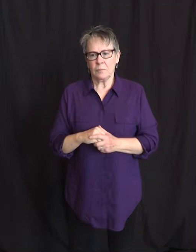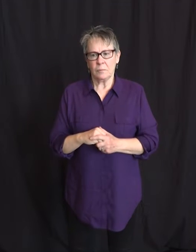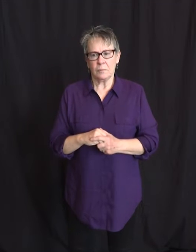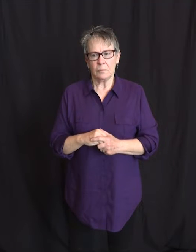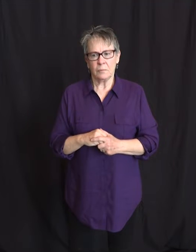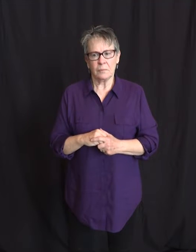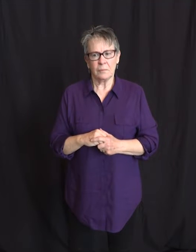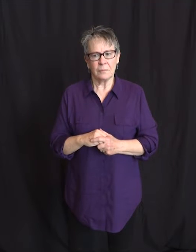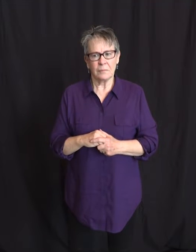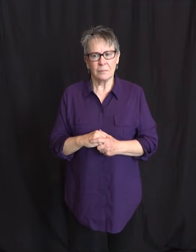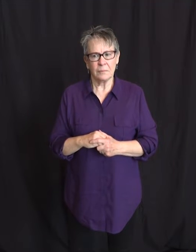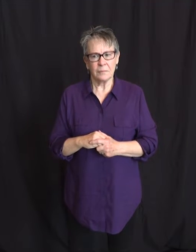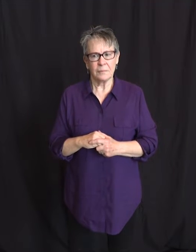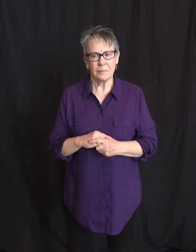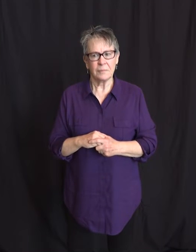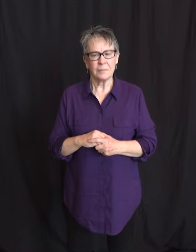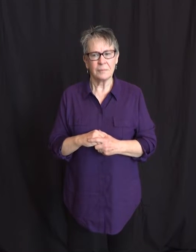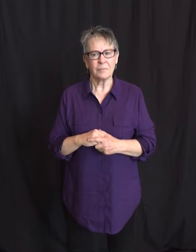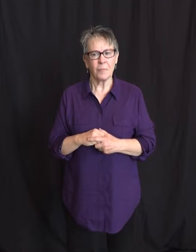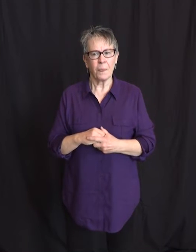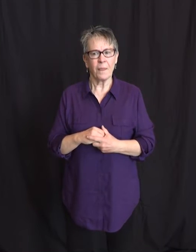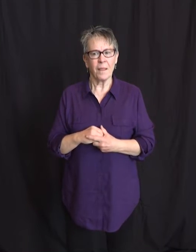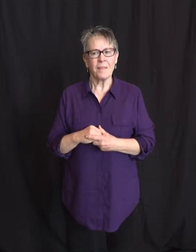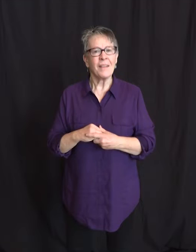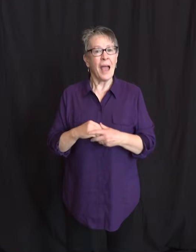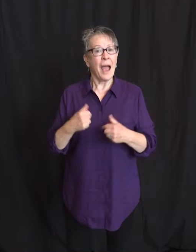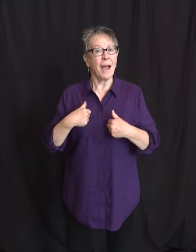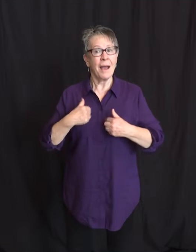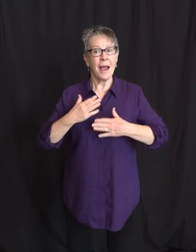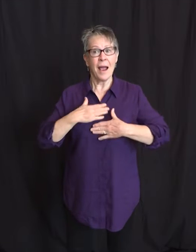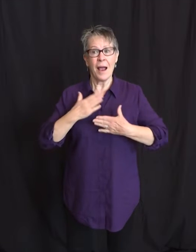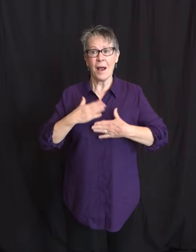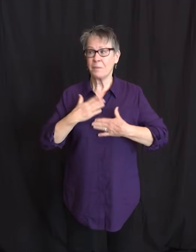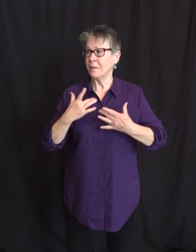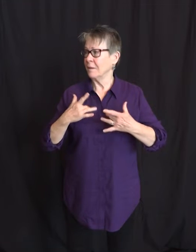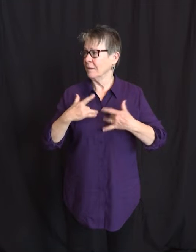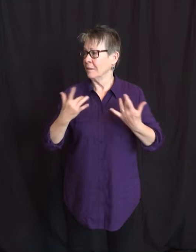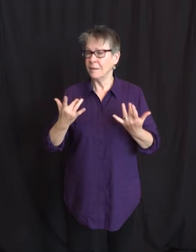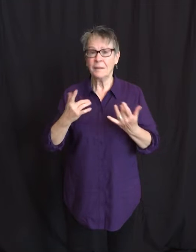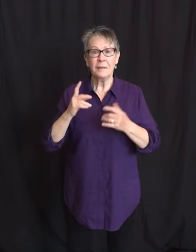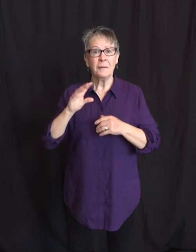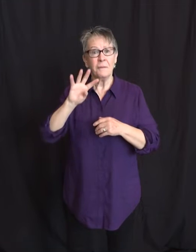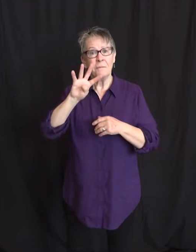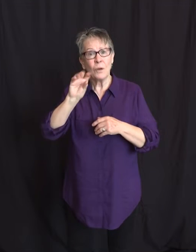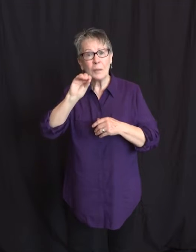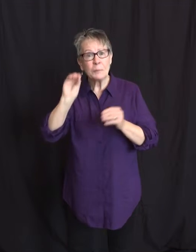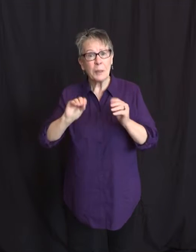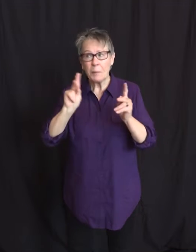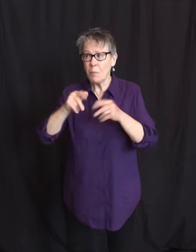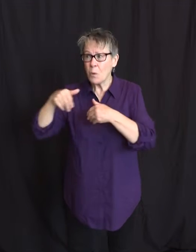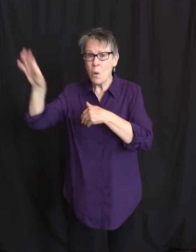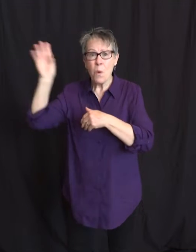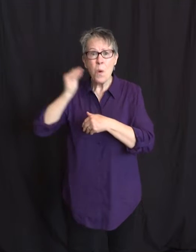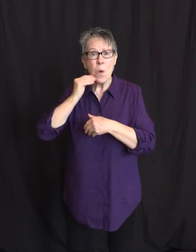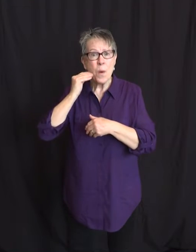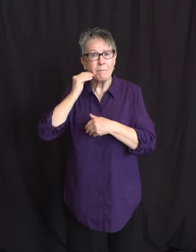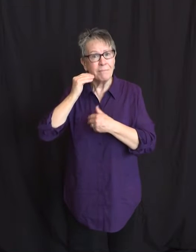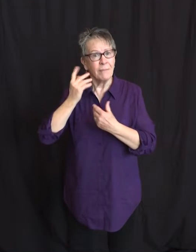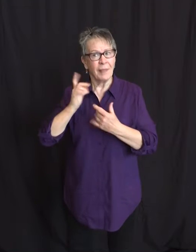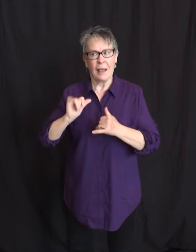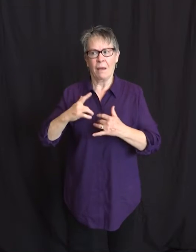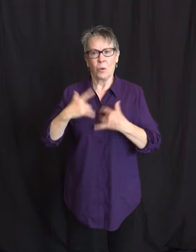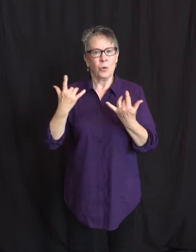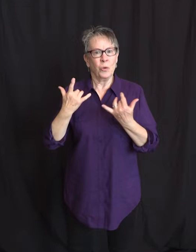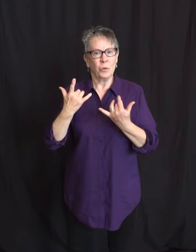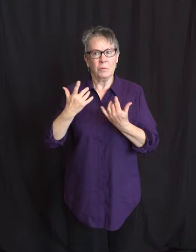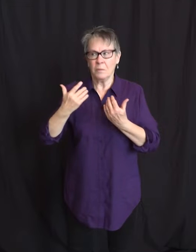home, which is another data point that I think we could take some comfort in. The folks who are beating this, at least